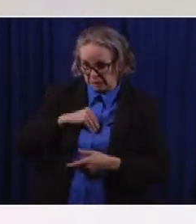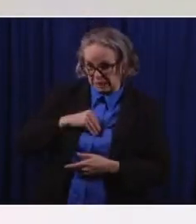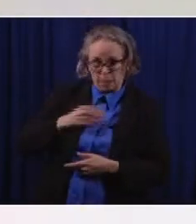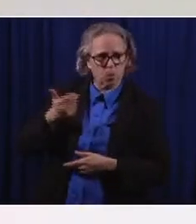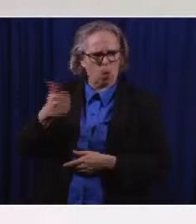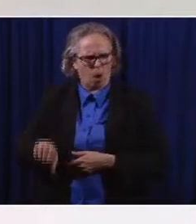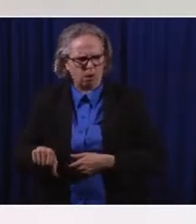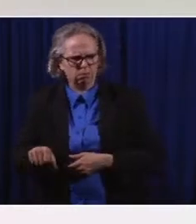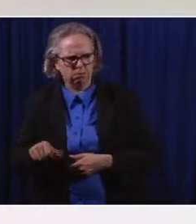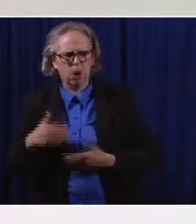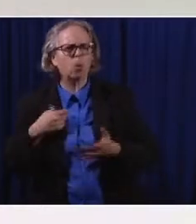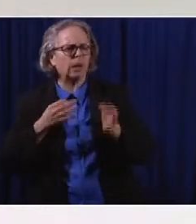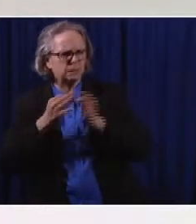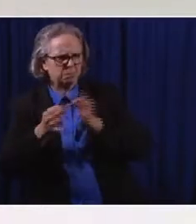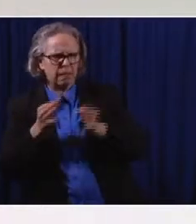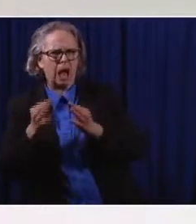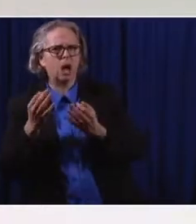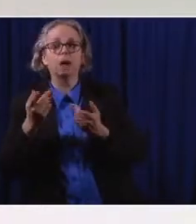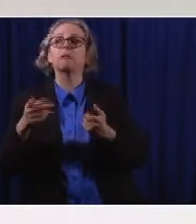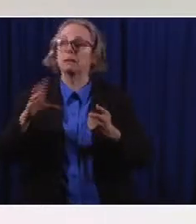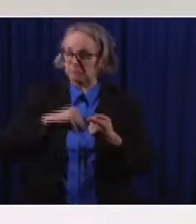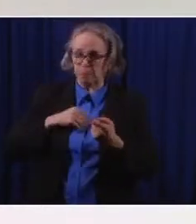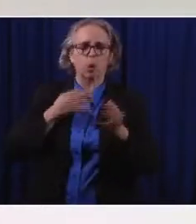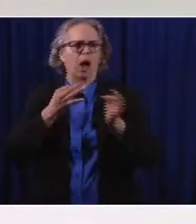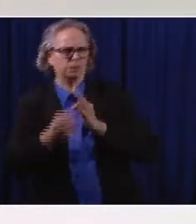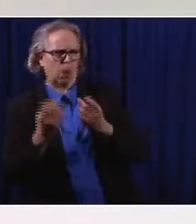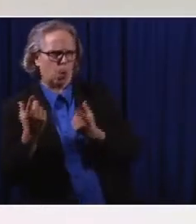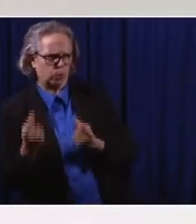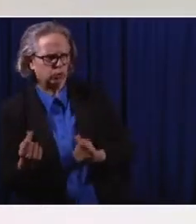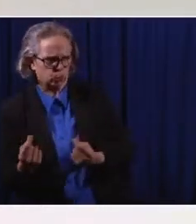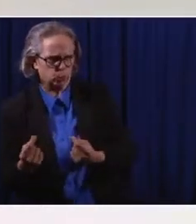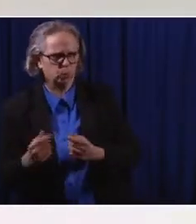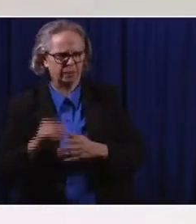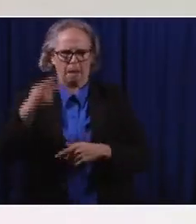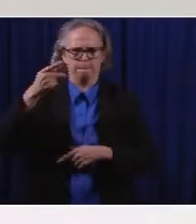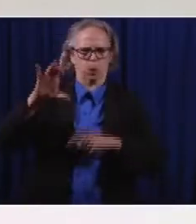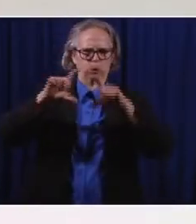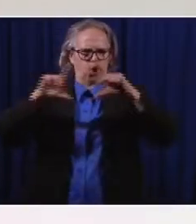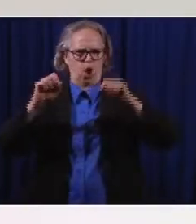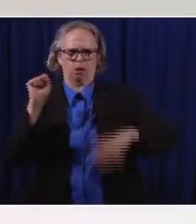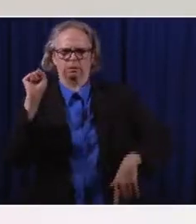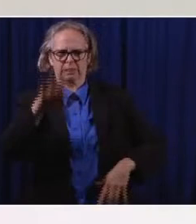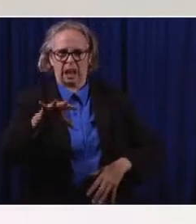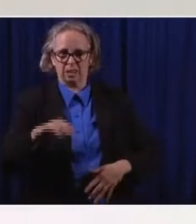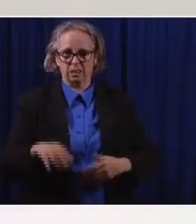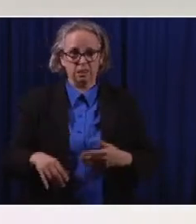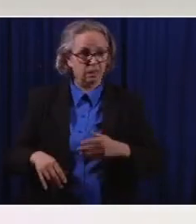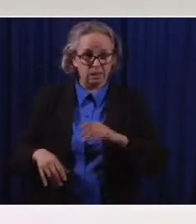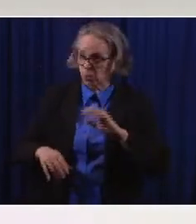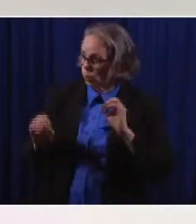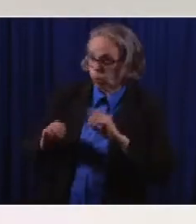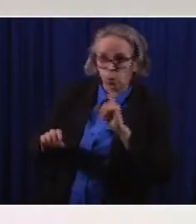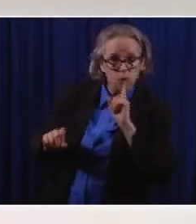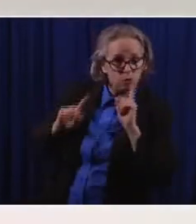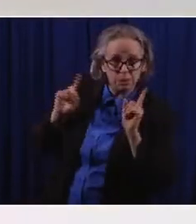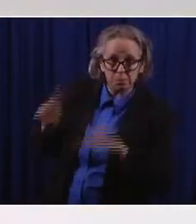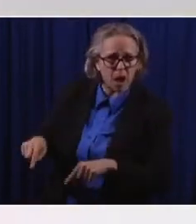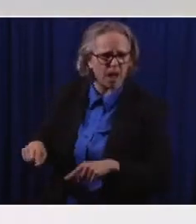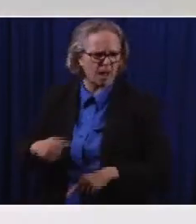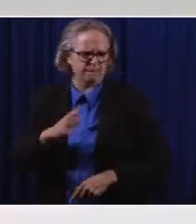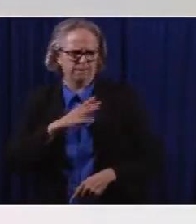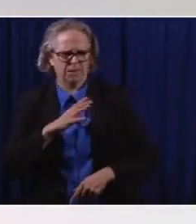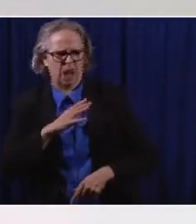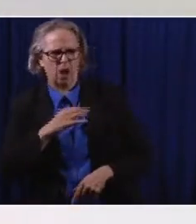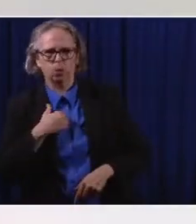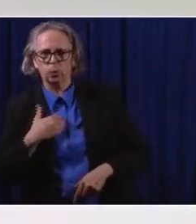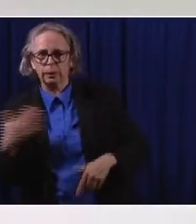they knew ahead of time they didn't want to join the study. From people that we did not hear from ahead of time, we visited them at their home and we